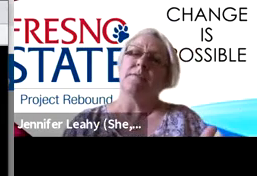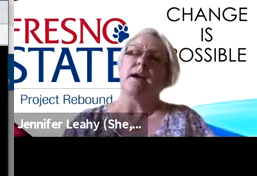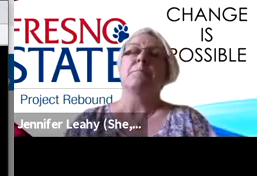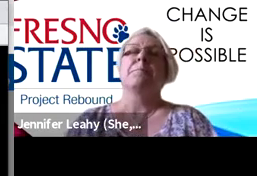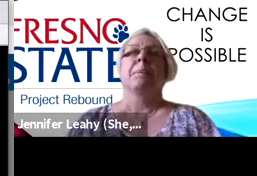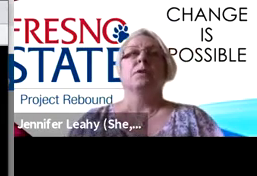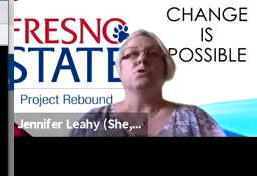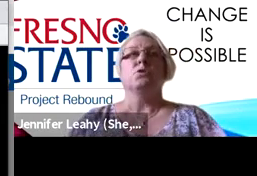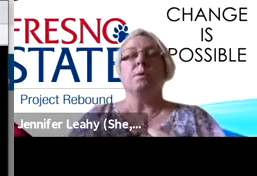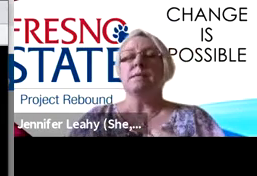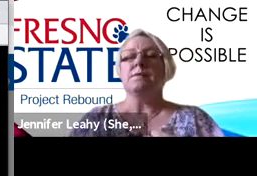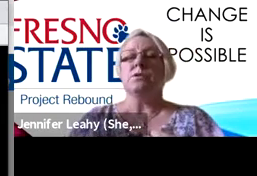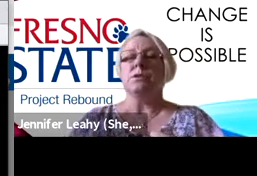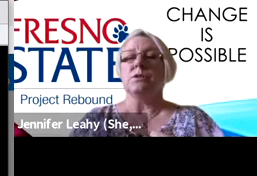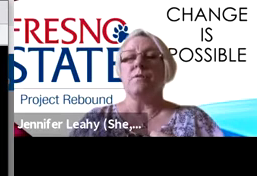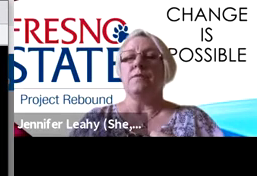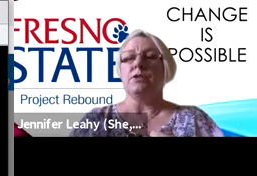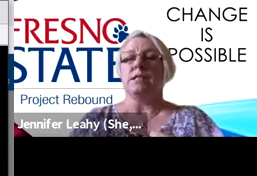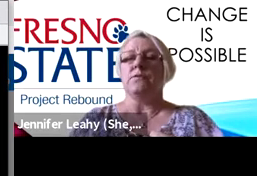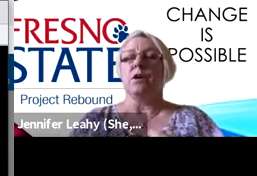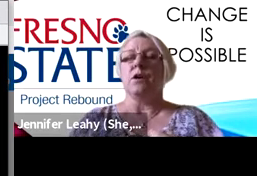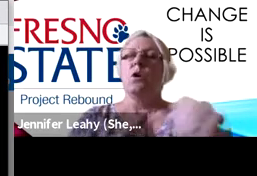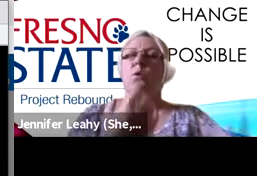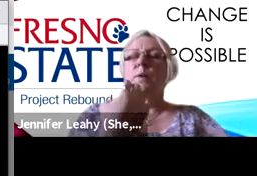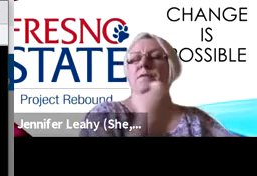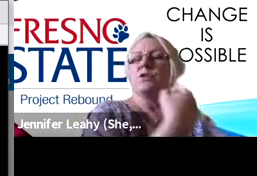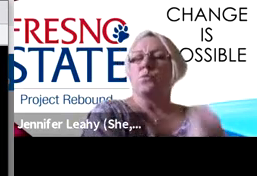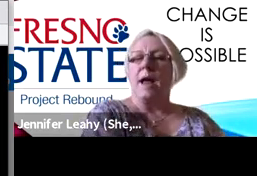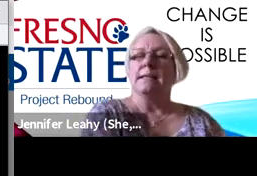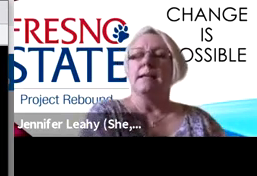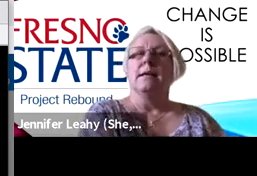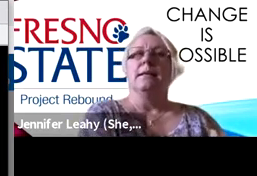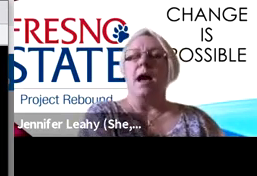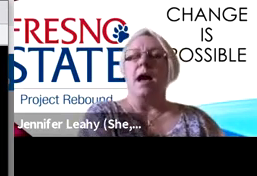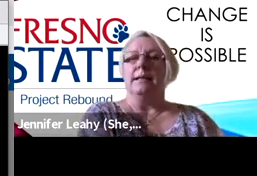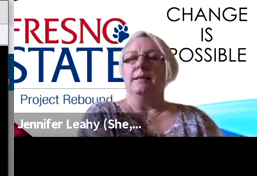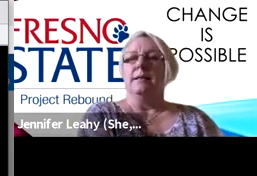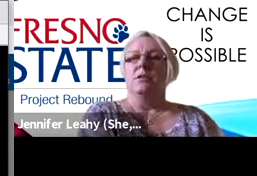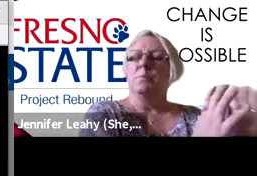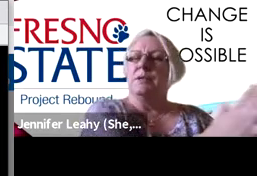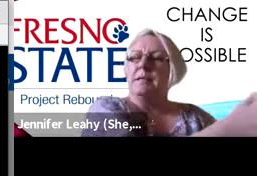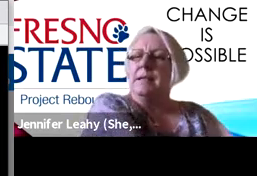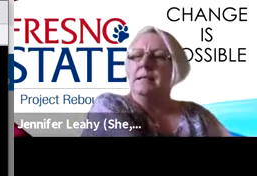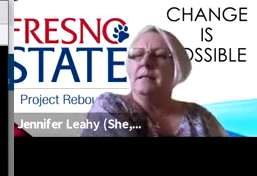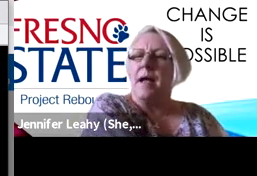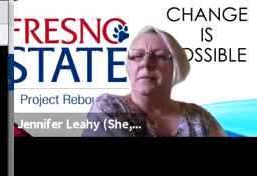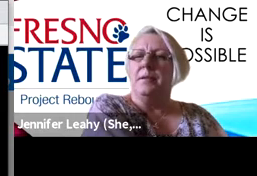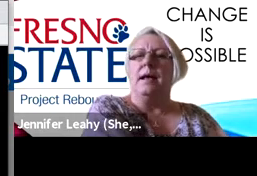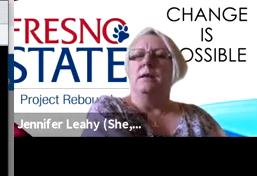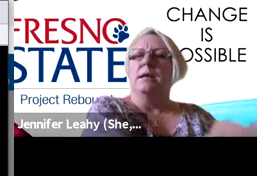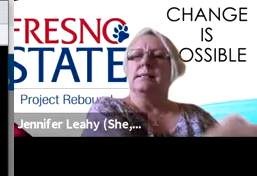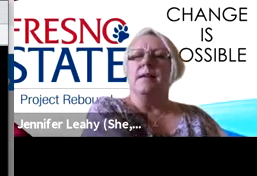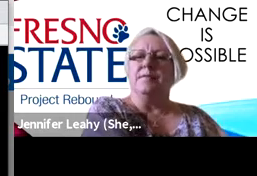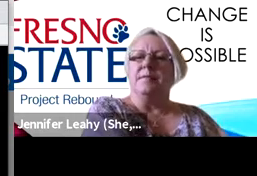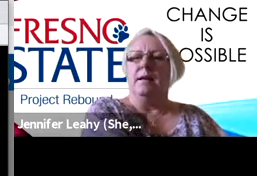that we have there. So when we receive students that aren't ready for transfer, we have a direct line to put them into the